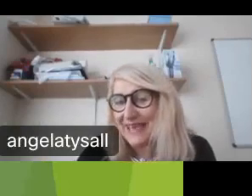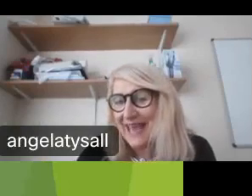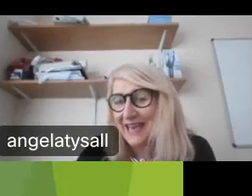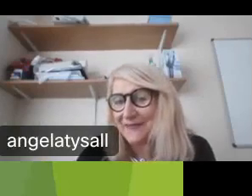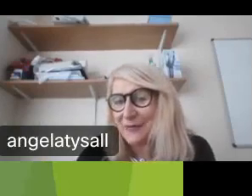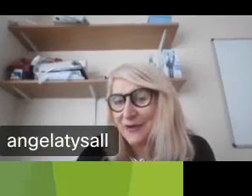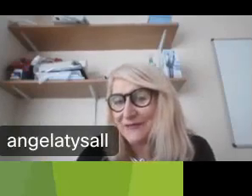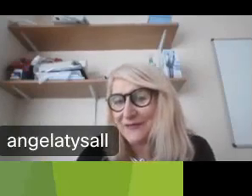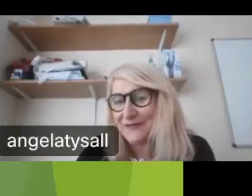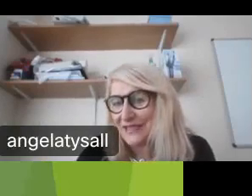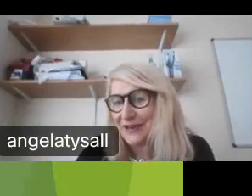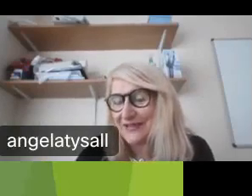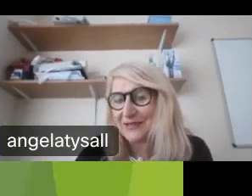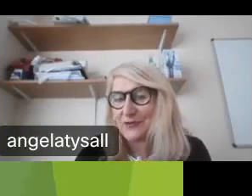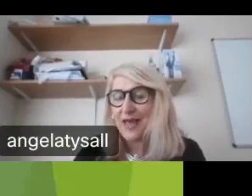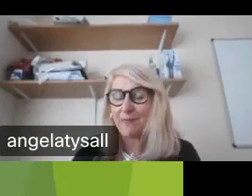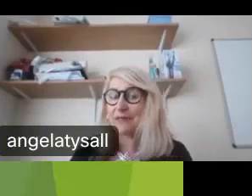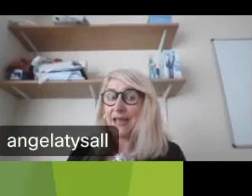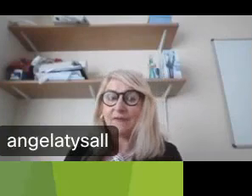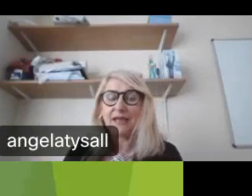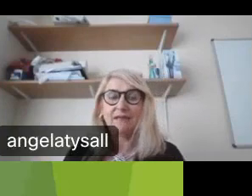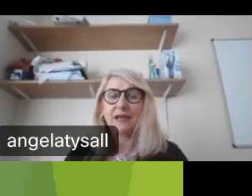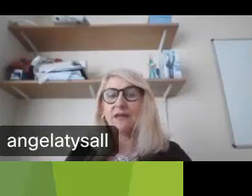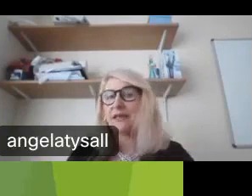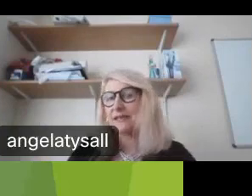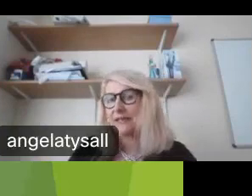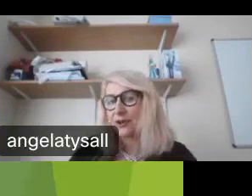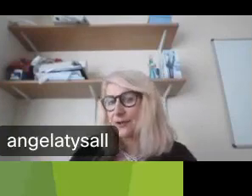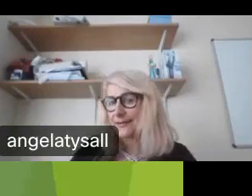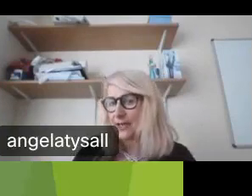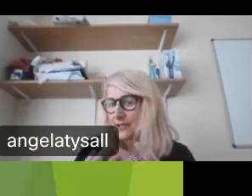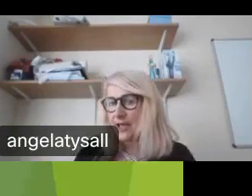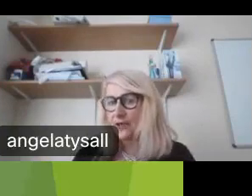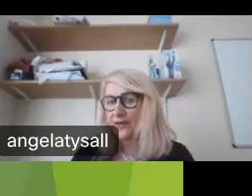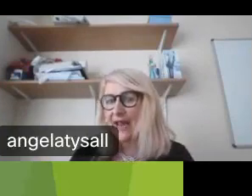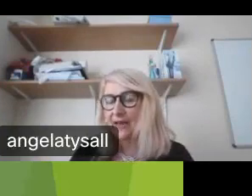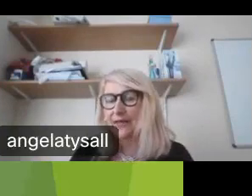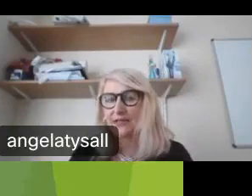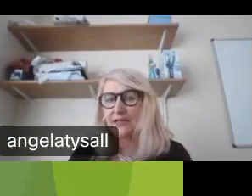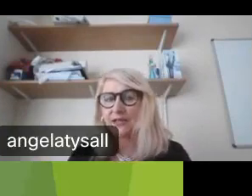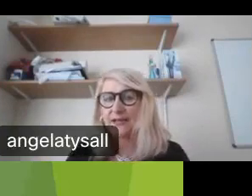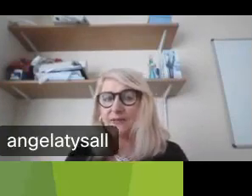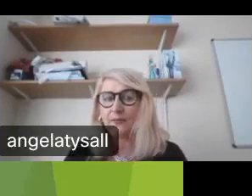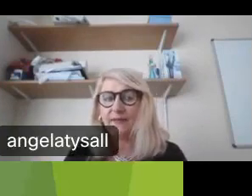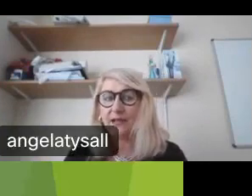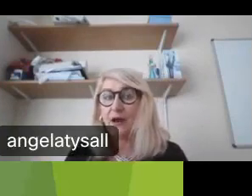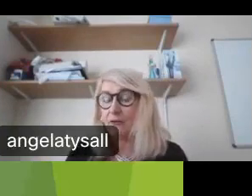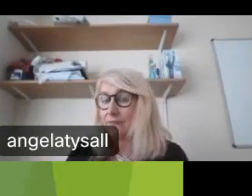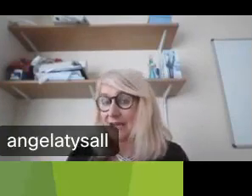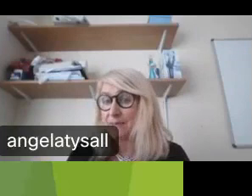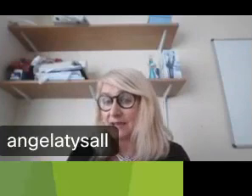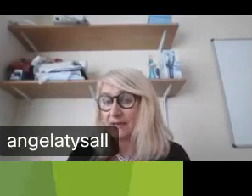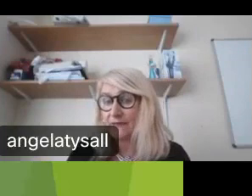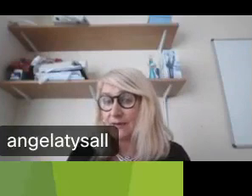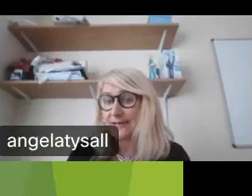improvements again from your audit for this year. So definitely, I think these stickers and, you know, the guidance that SERVs are providing are